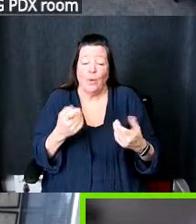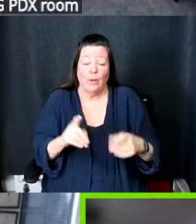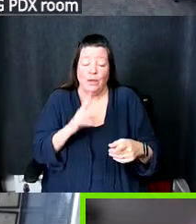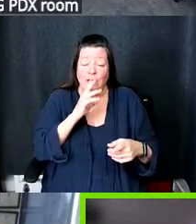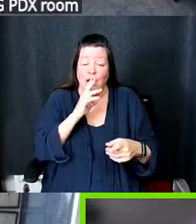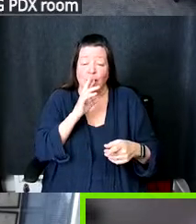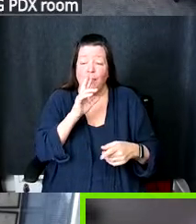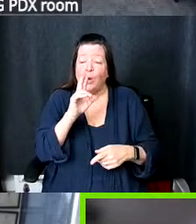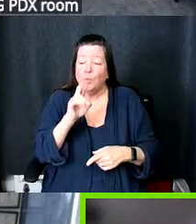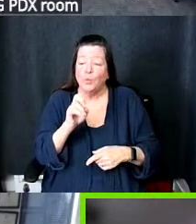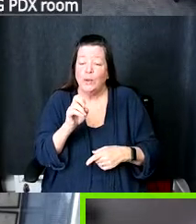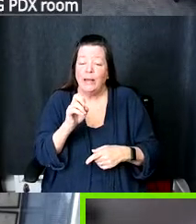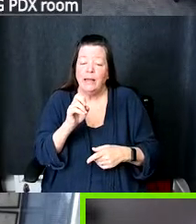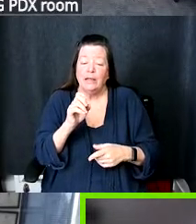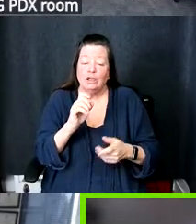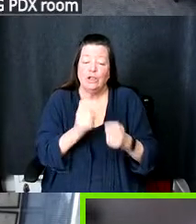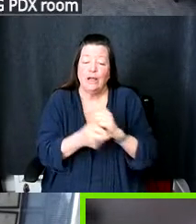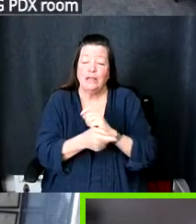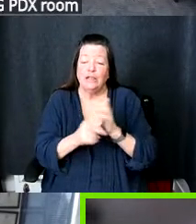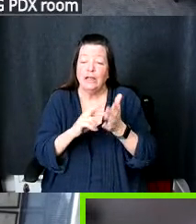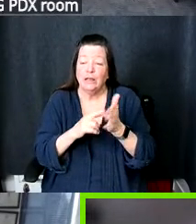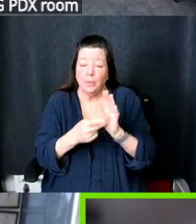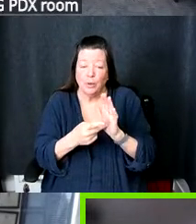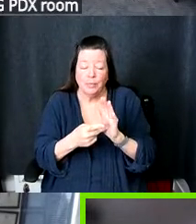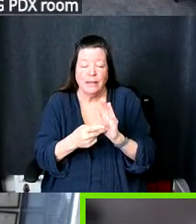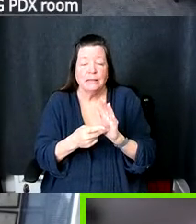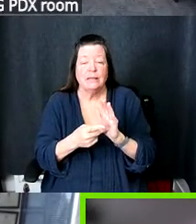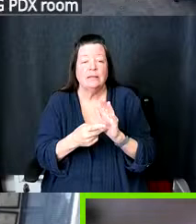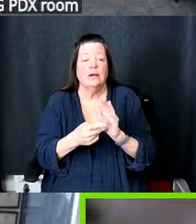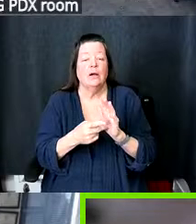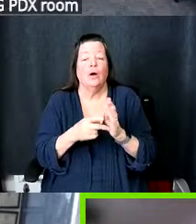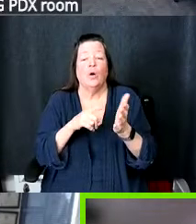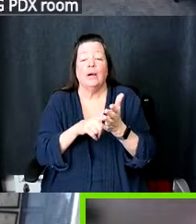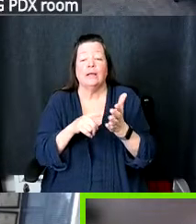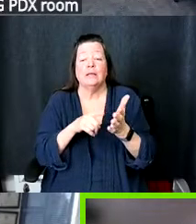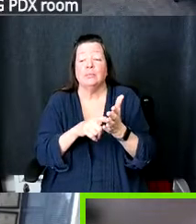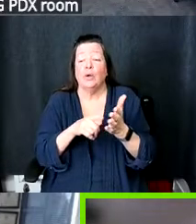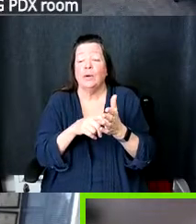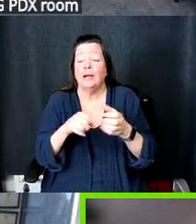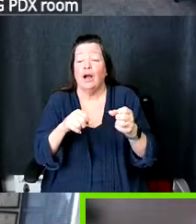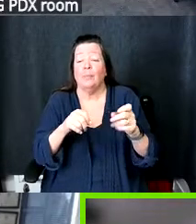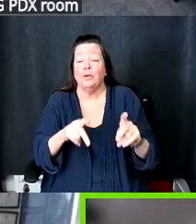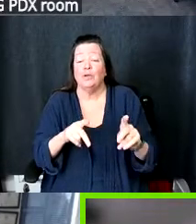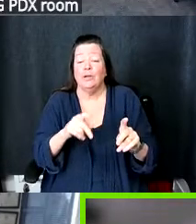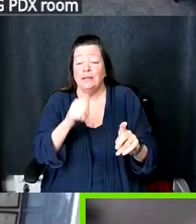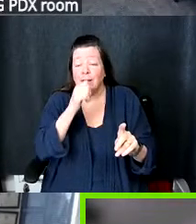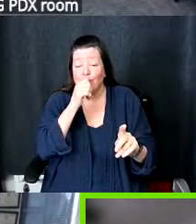and and exploring opportunities on private land, it starts to get a little bit